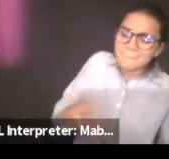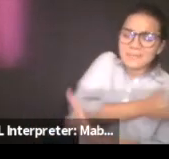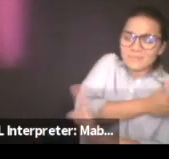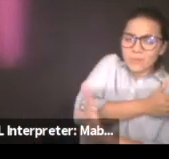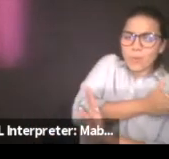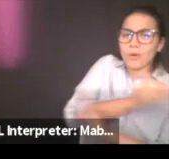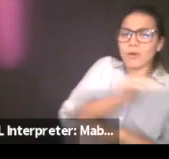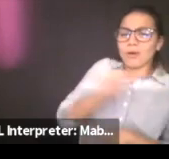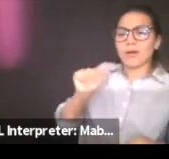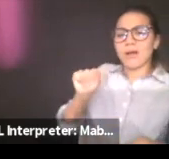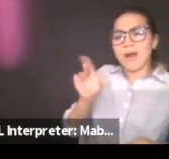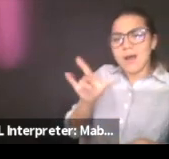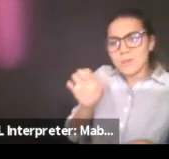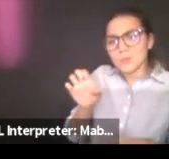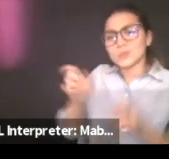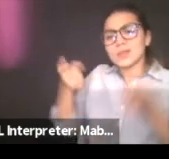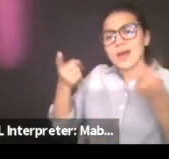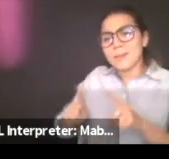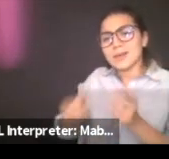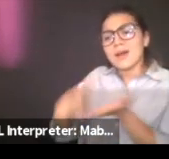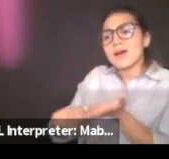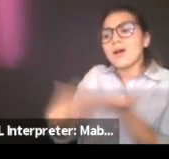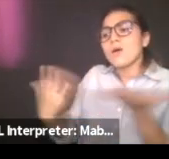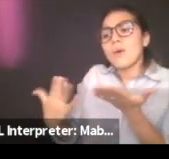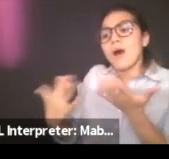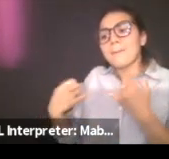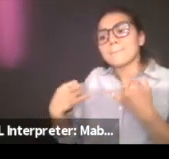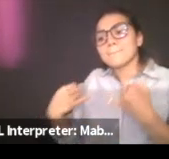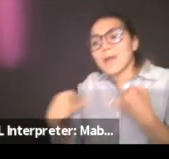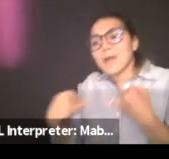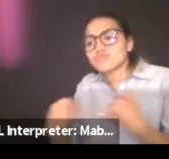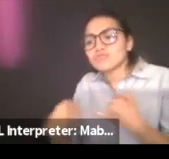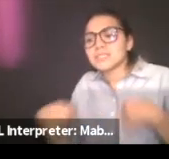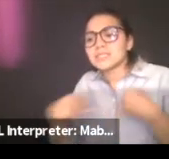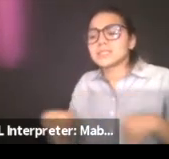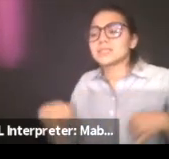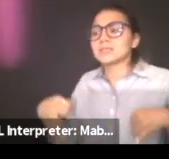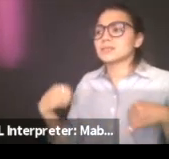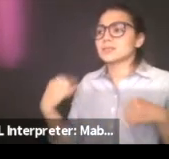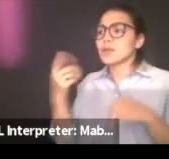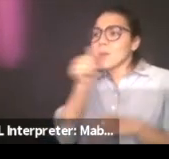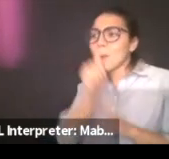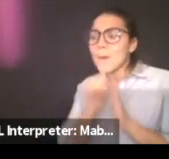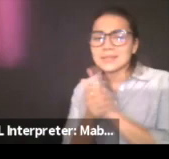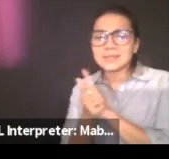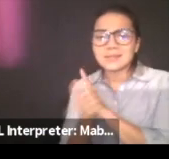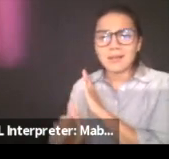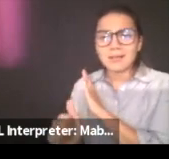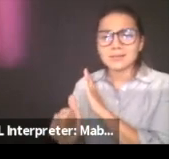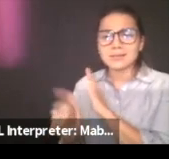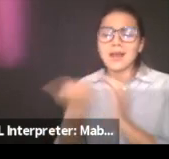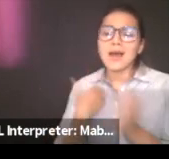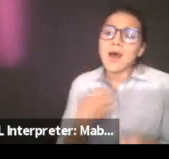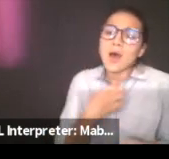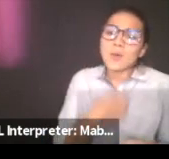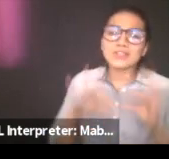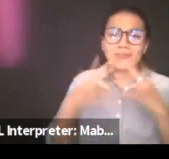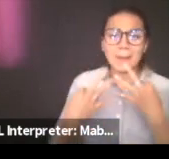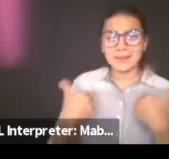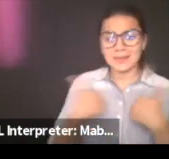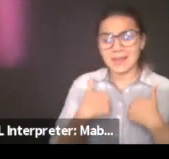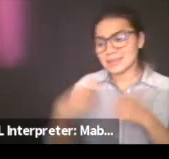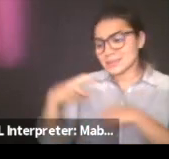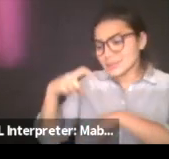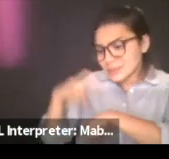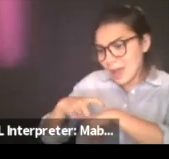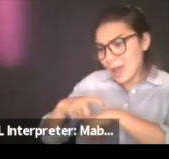where parents and teachers have paid sick leave, living wages, and time to be attuned to their children's and students' needs and behaviors.